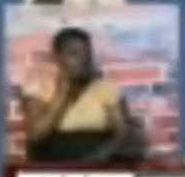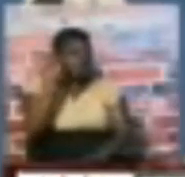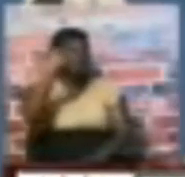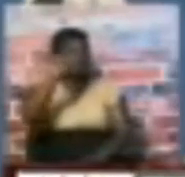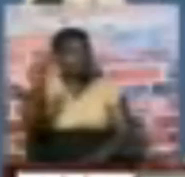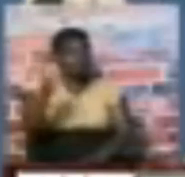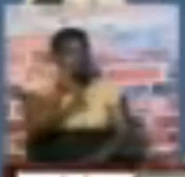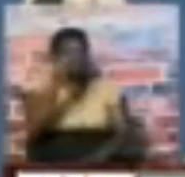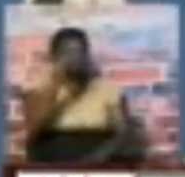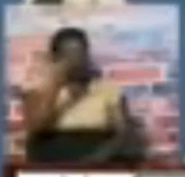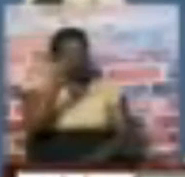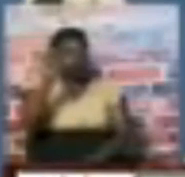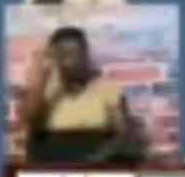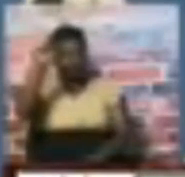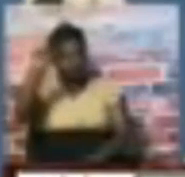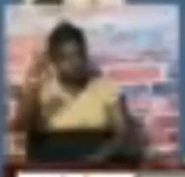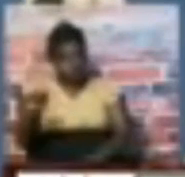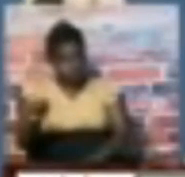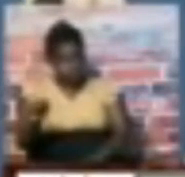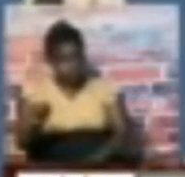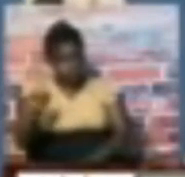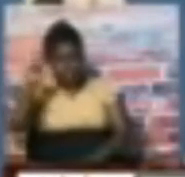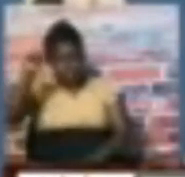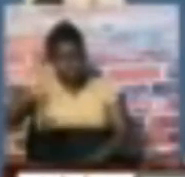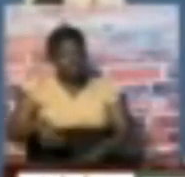Shukran, South Sudanese.